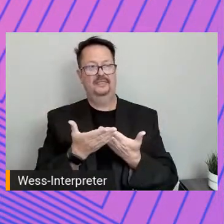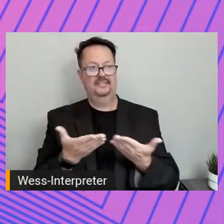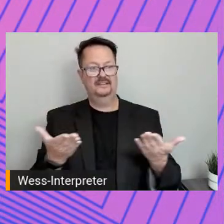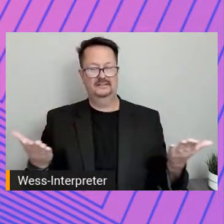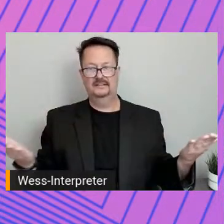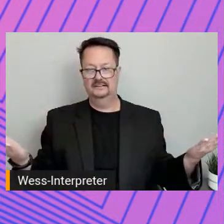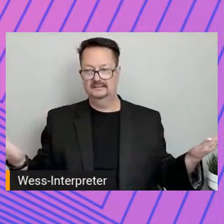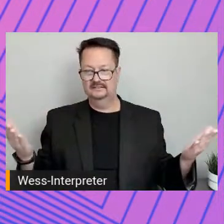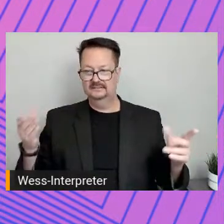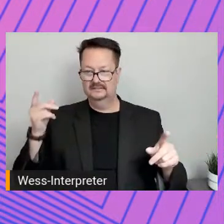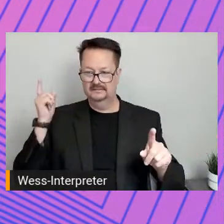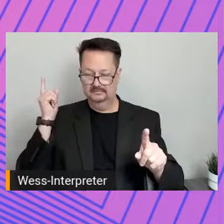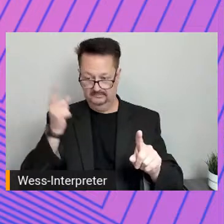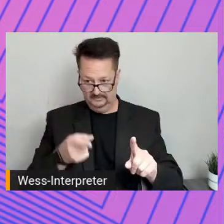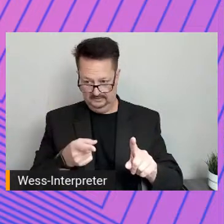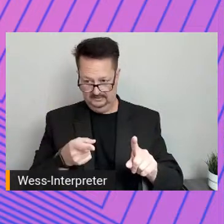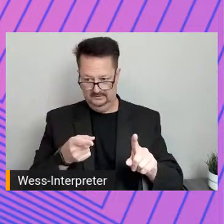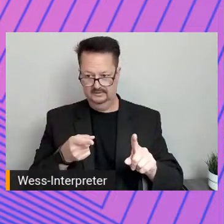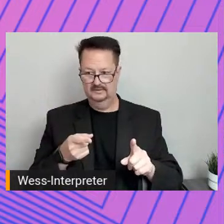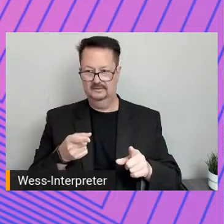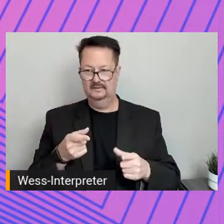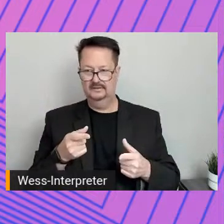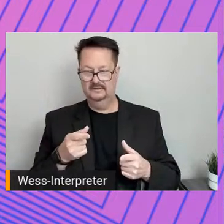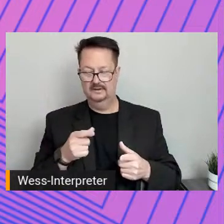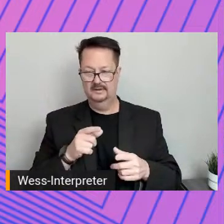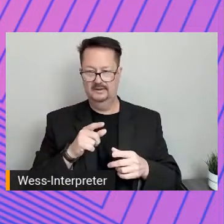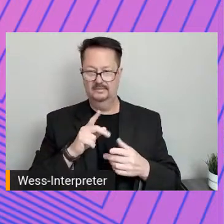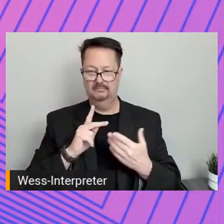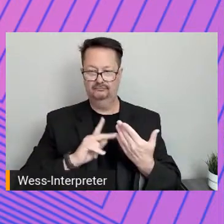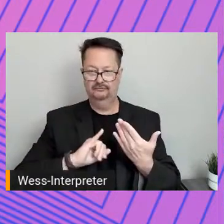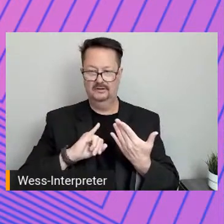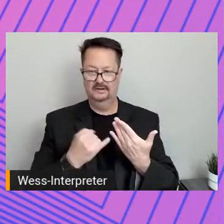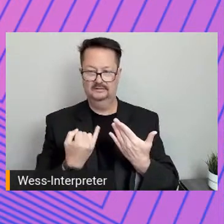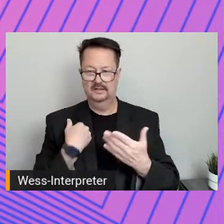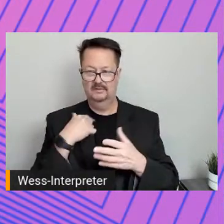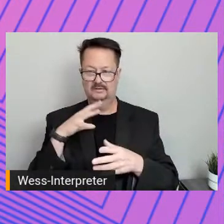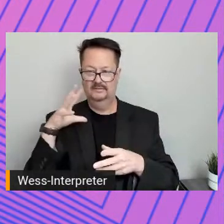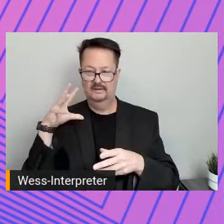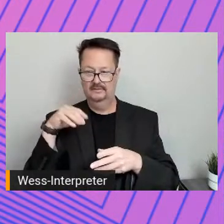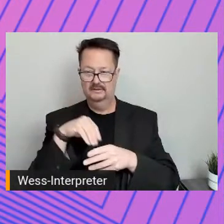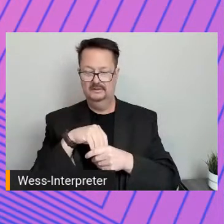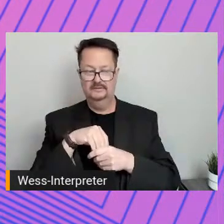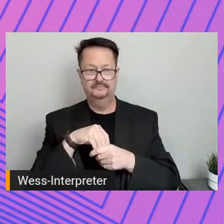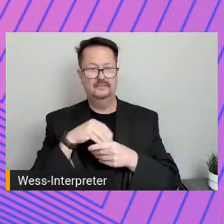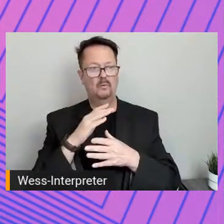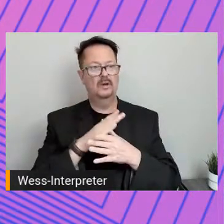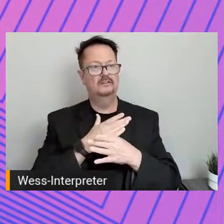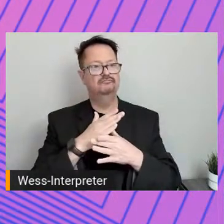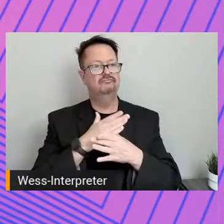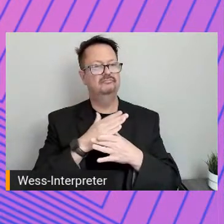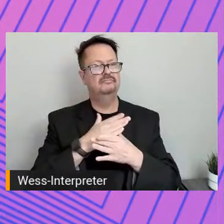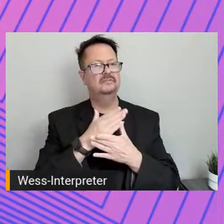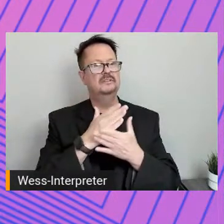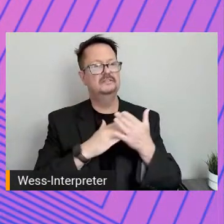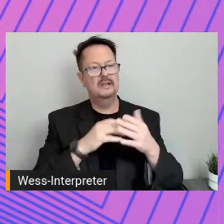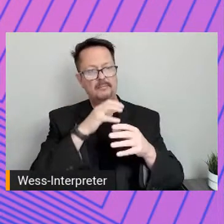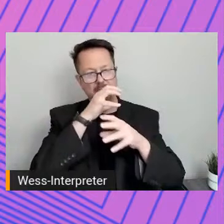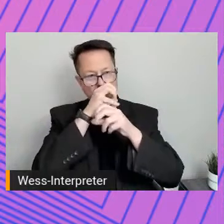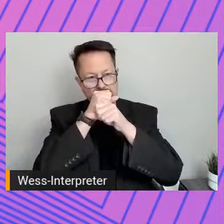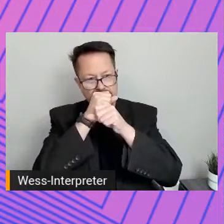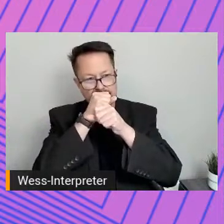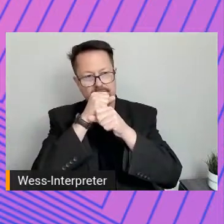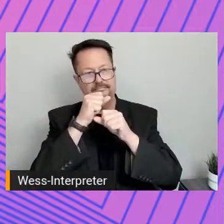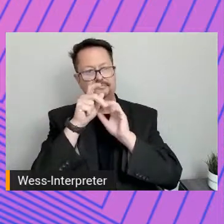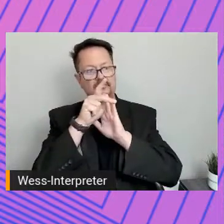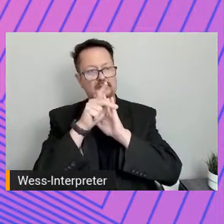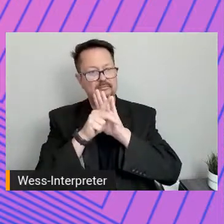out of a particular project that I was involved in. I want to share some of the security principles that we learned along the way, some of the